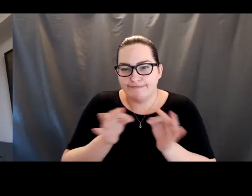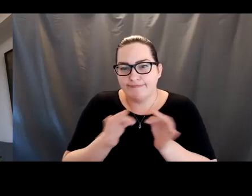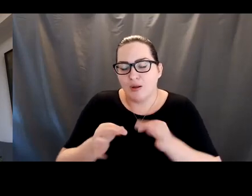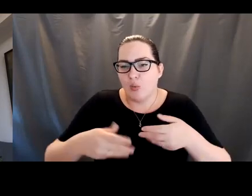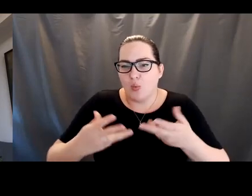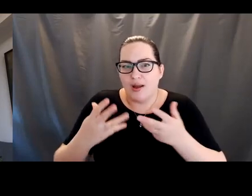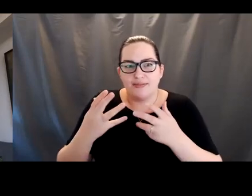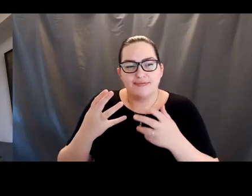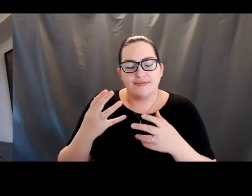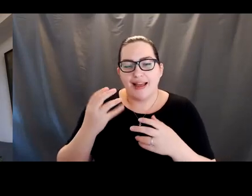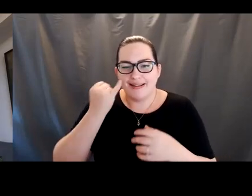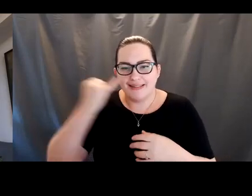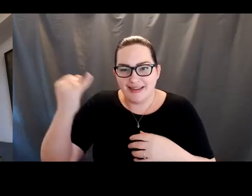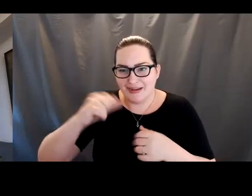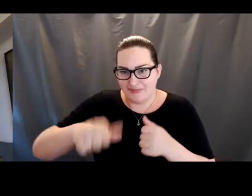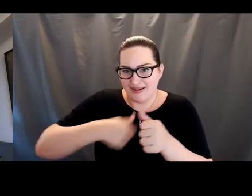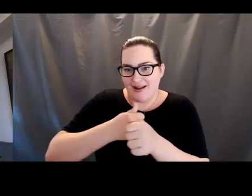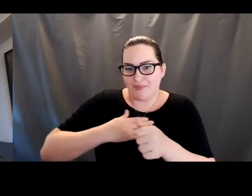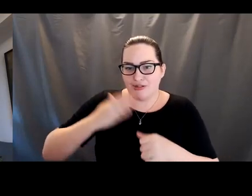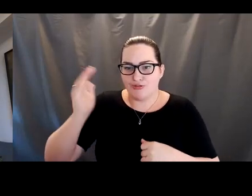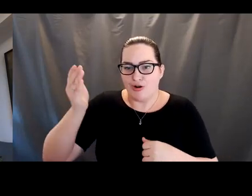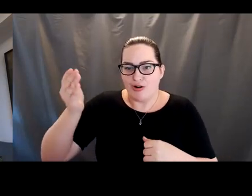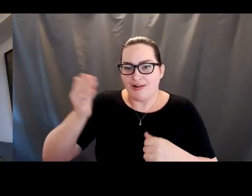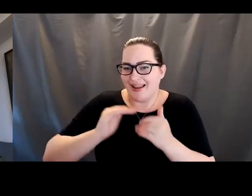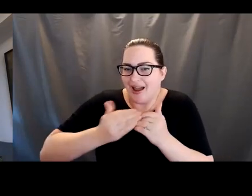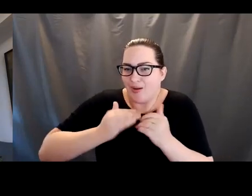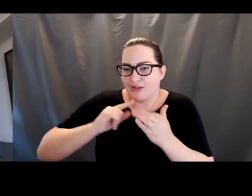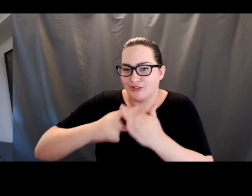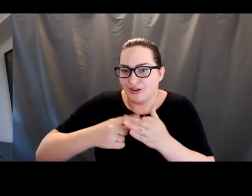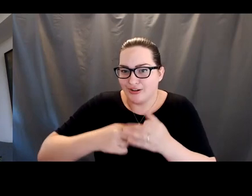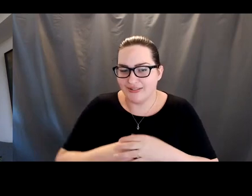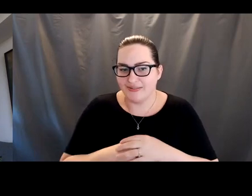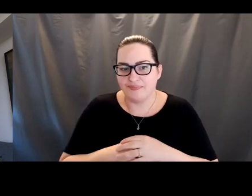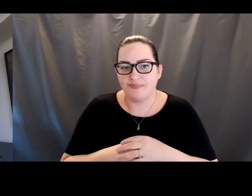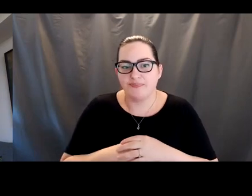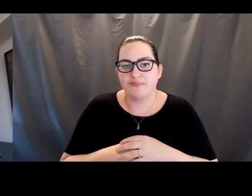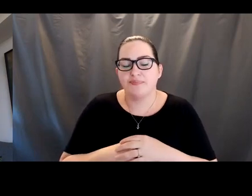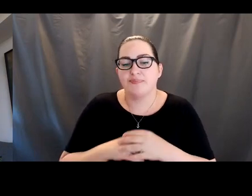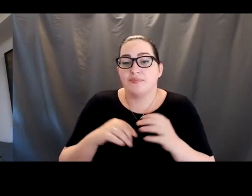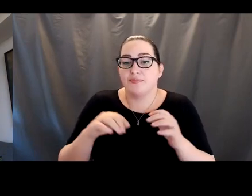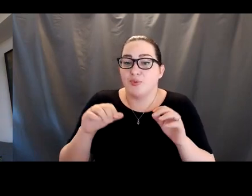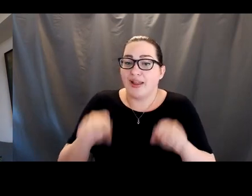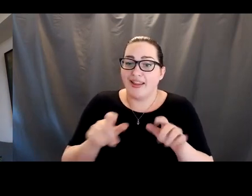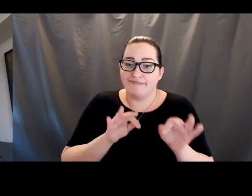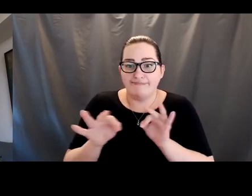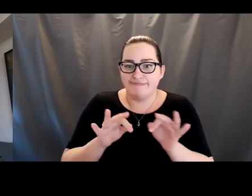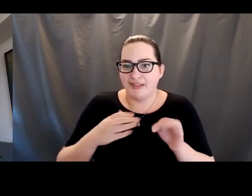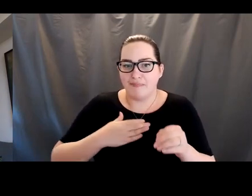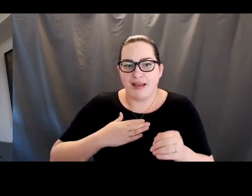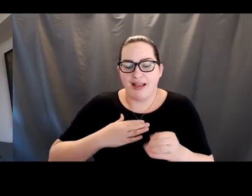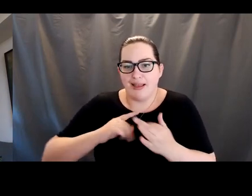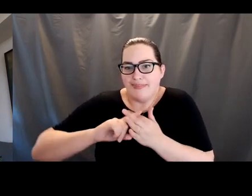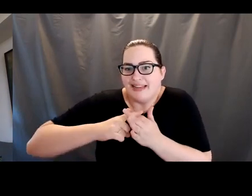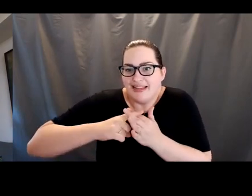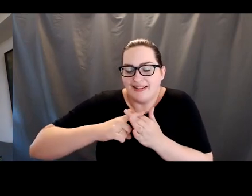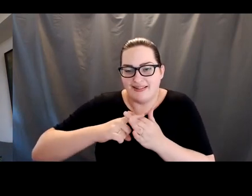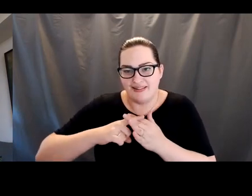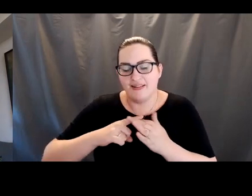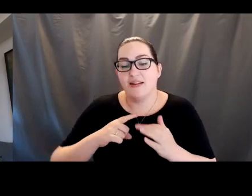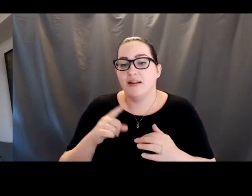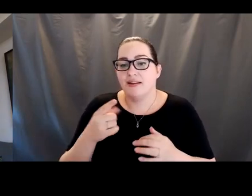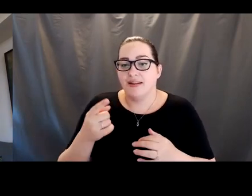talk and like how I got into this. So I can go back to my early reporting days where an editor told me that